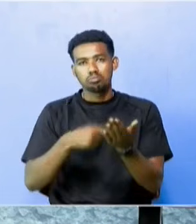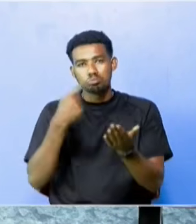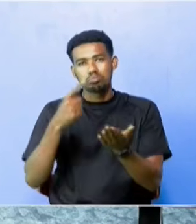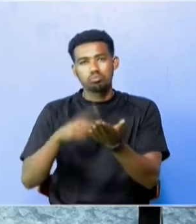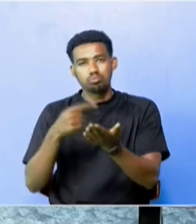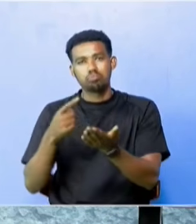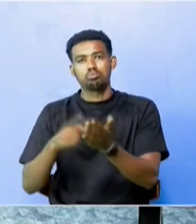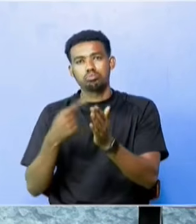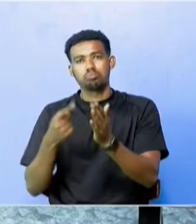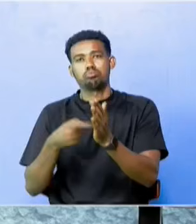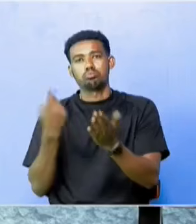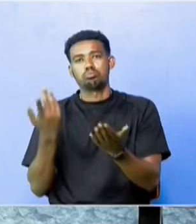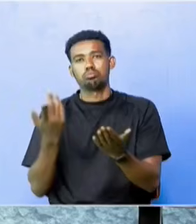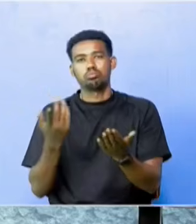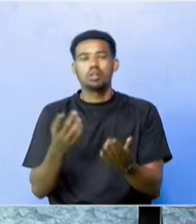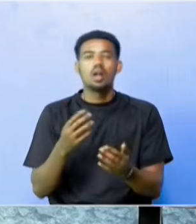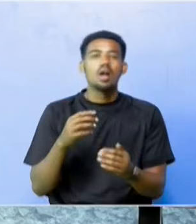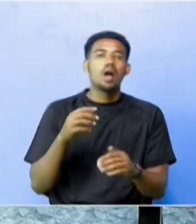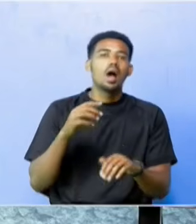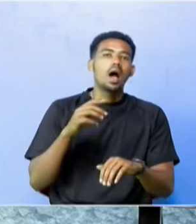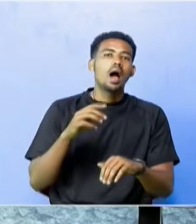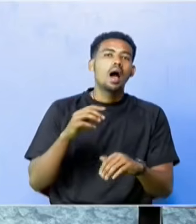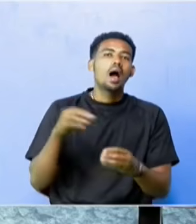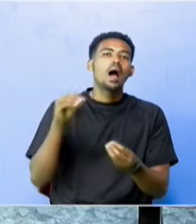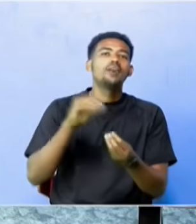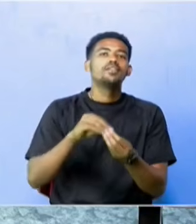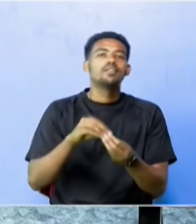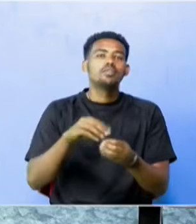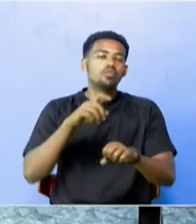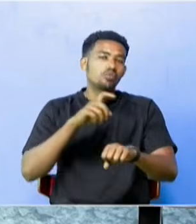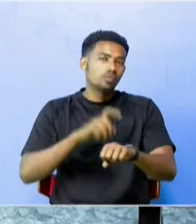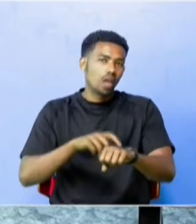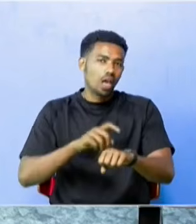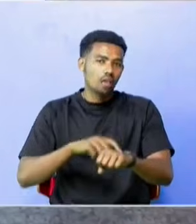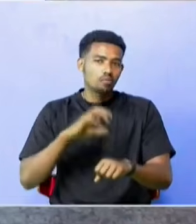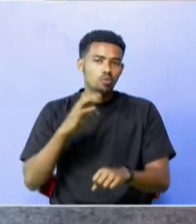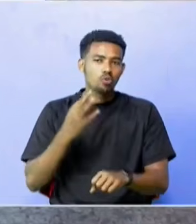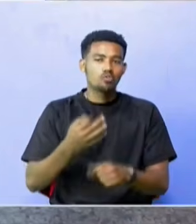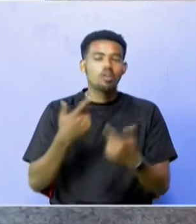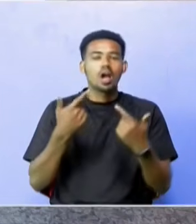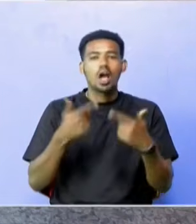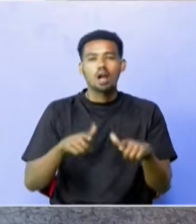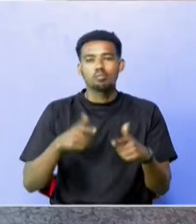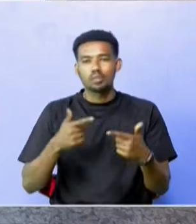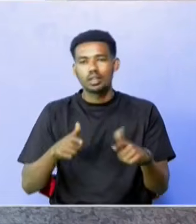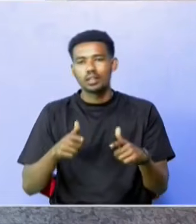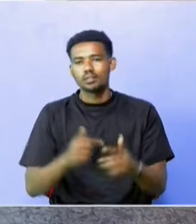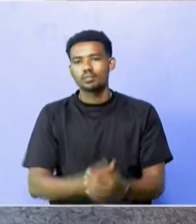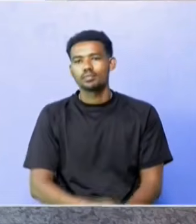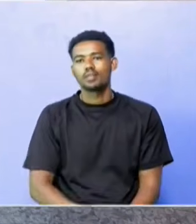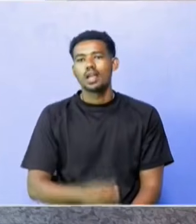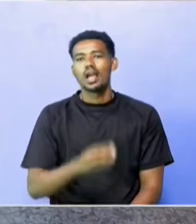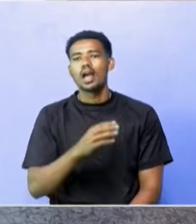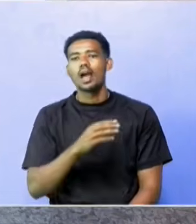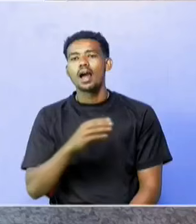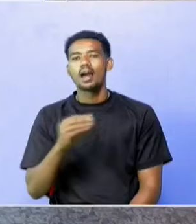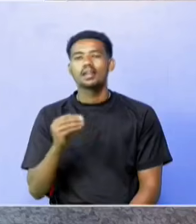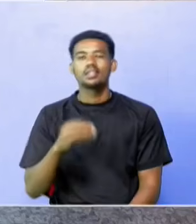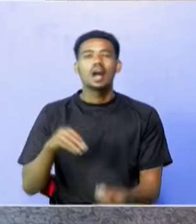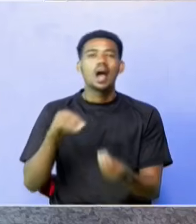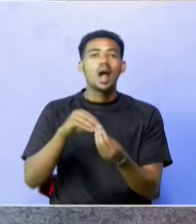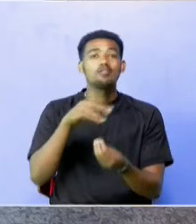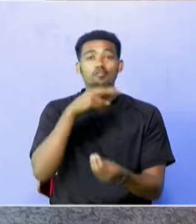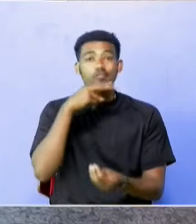happens. Adverbs of time. They can tell you the time of happening, right? And adverbs